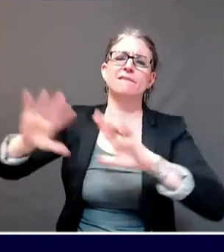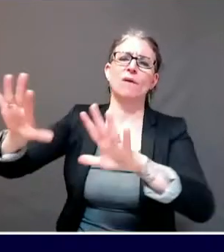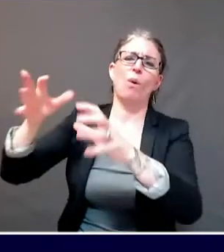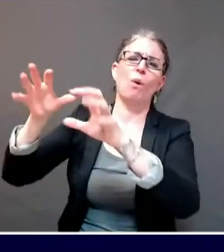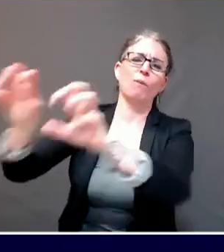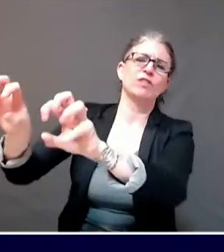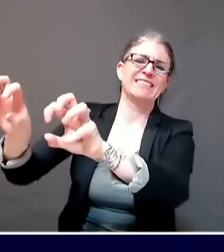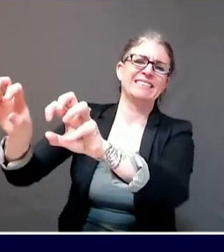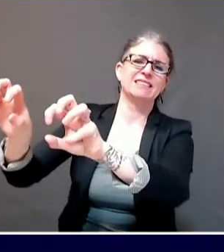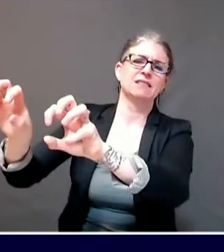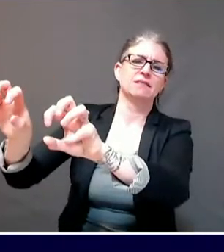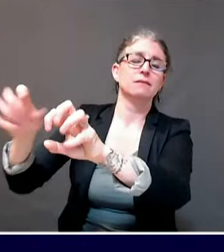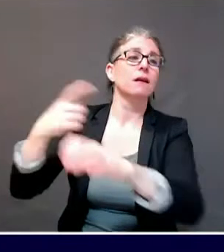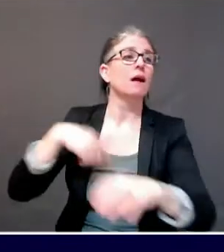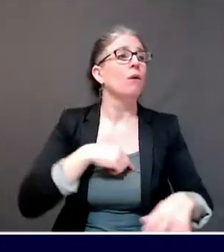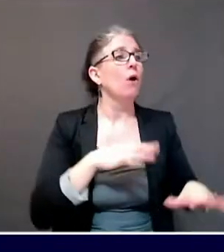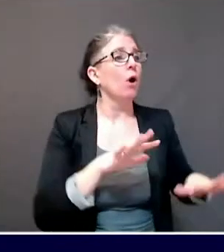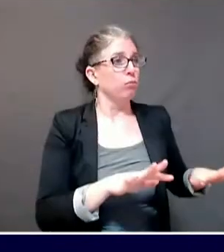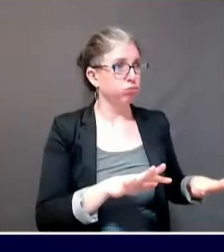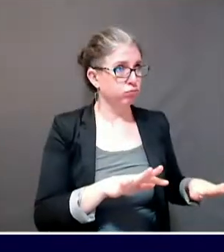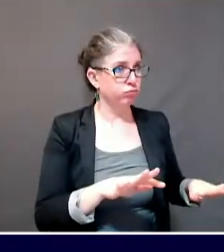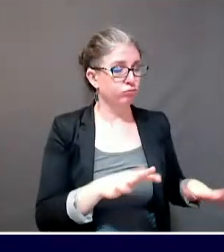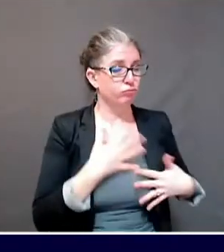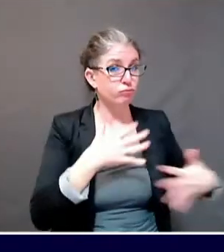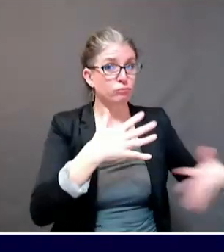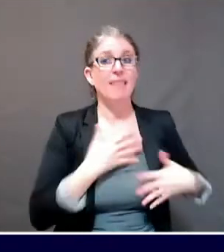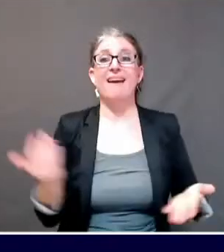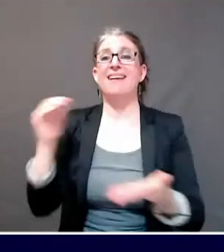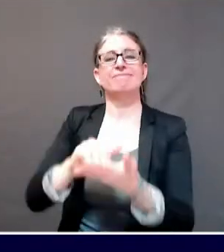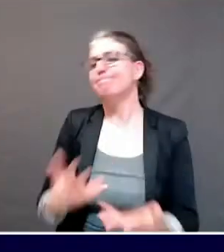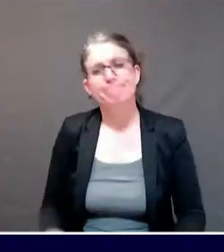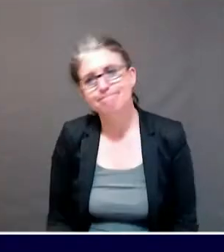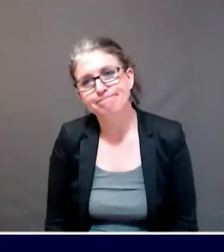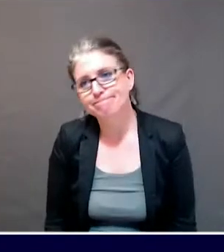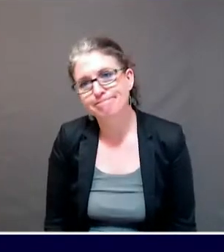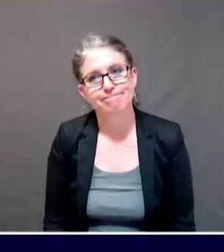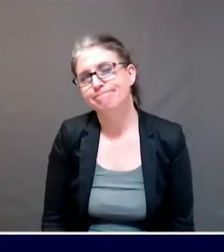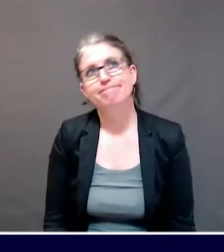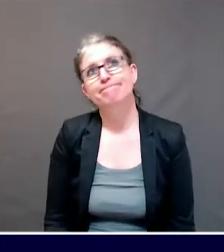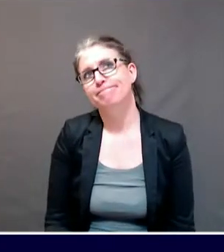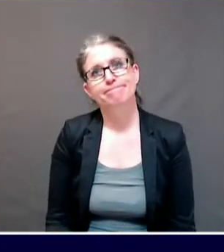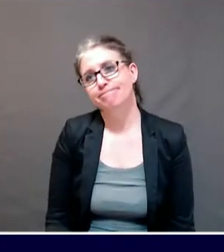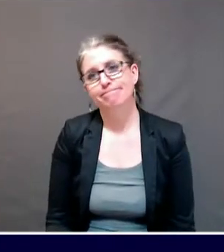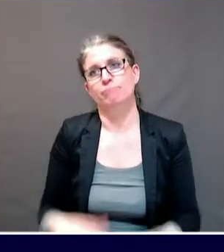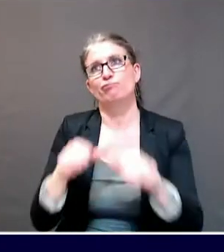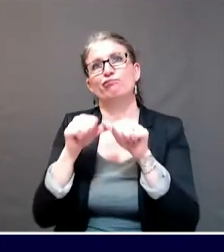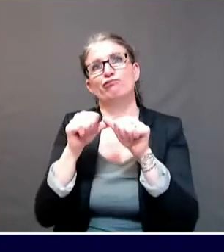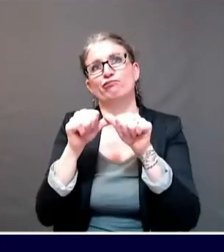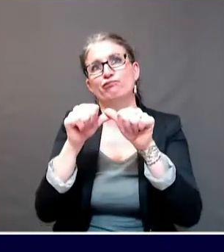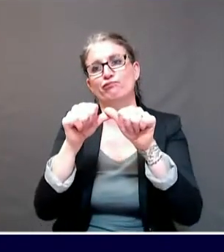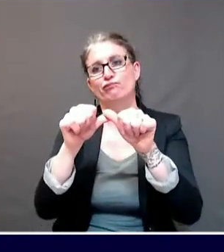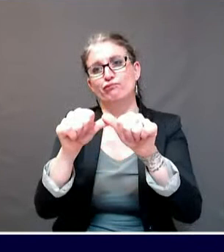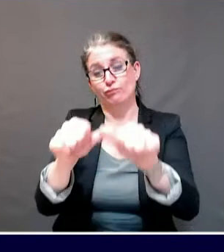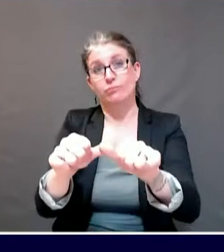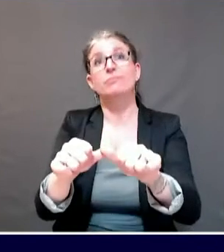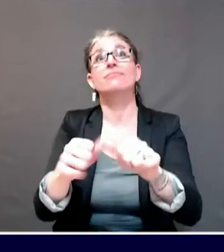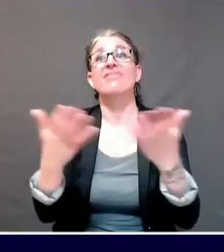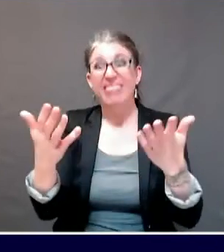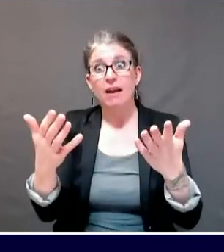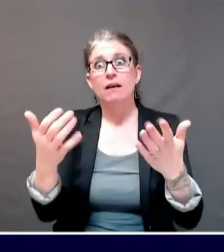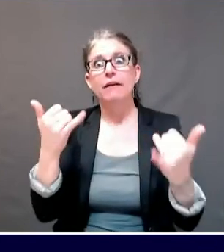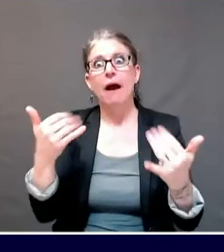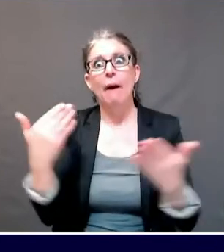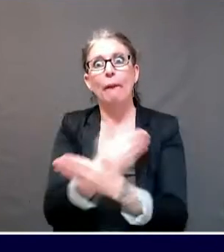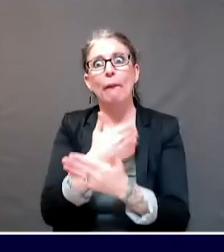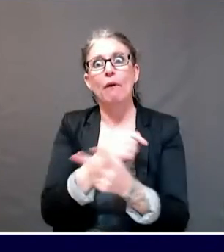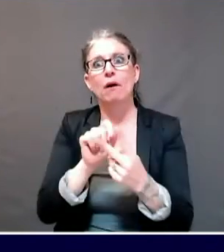time before it arrives in the Northeast, let alone in Maine. And as a result, I want everyone to be aware of